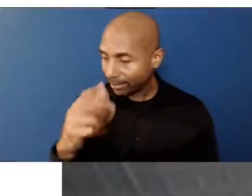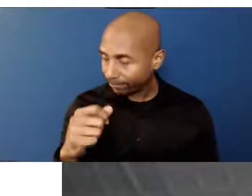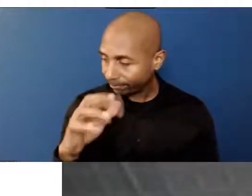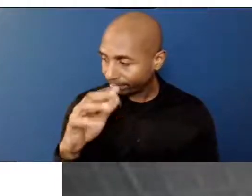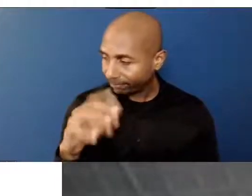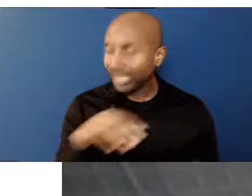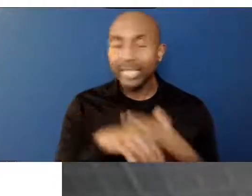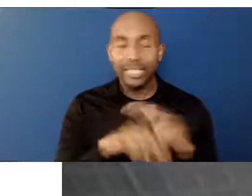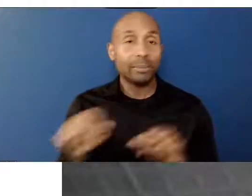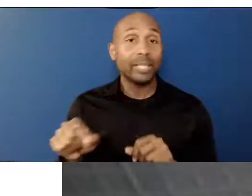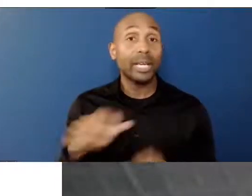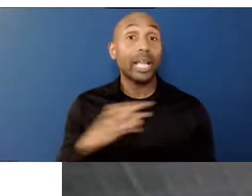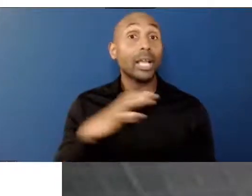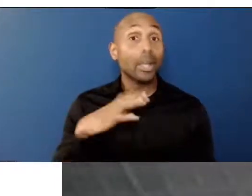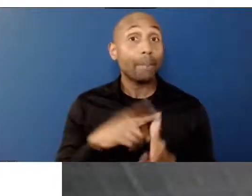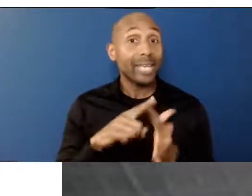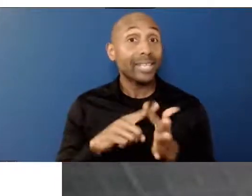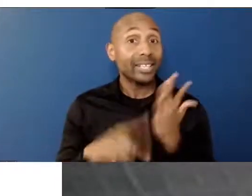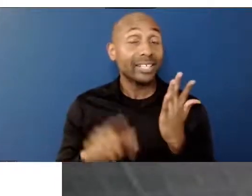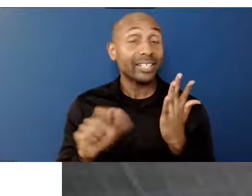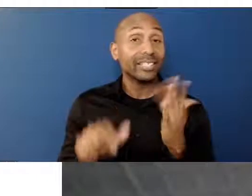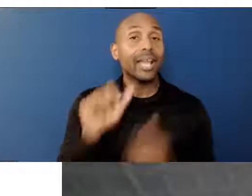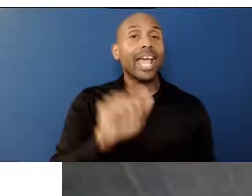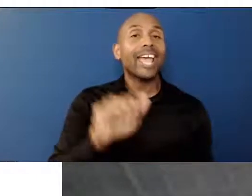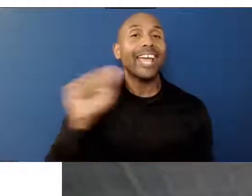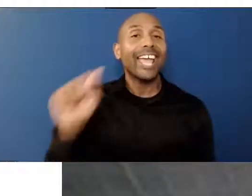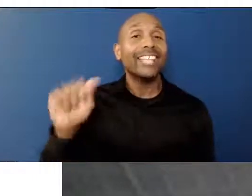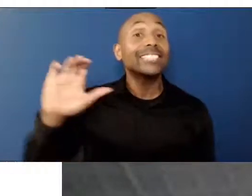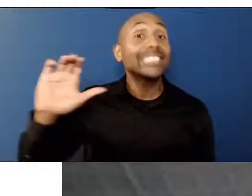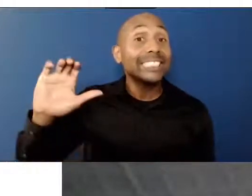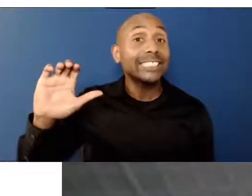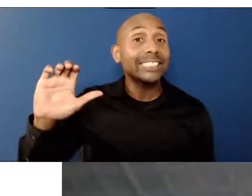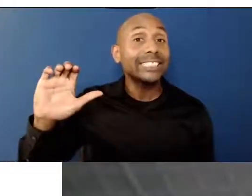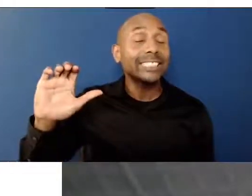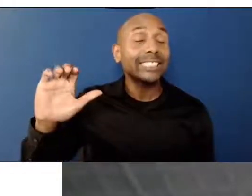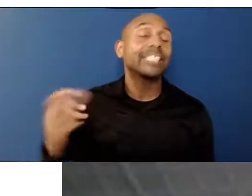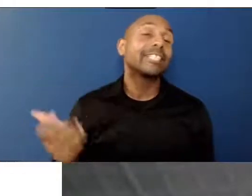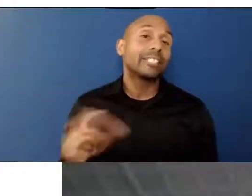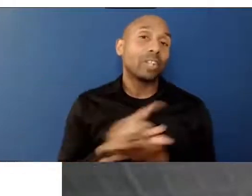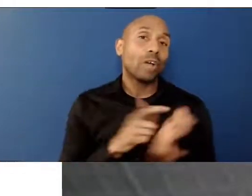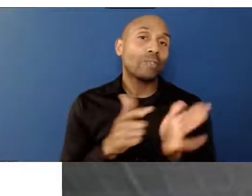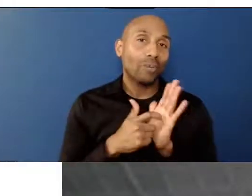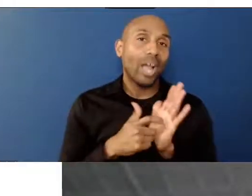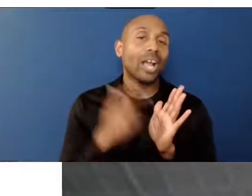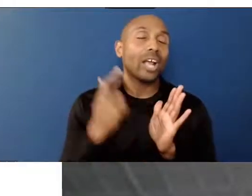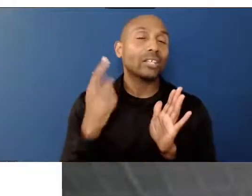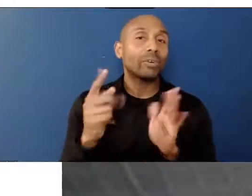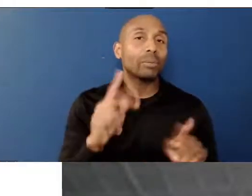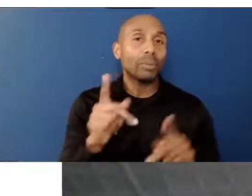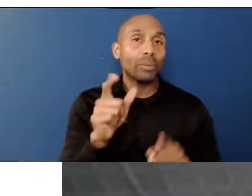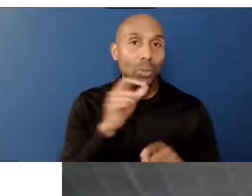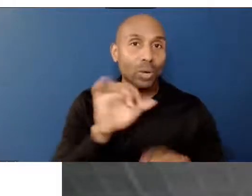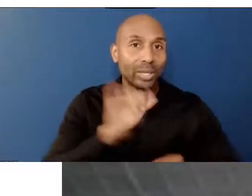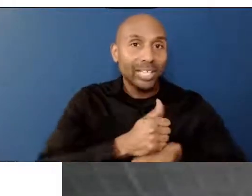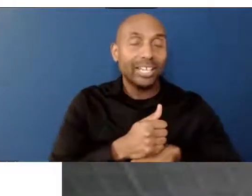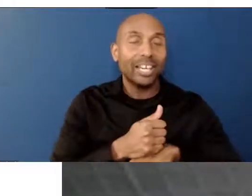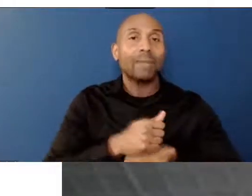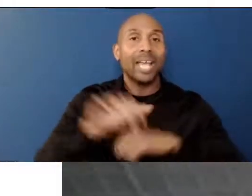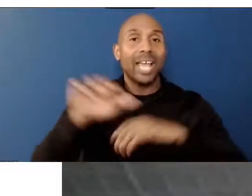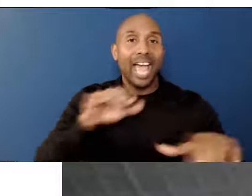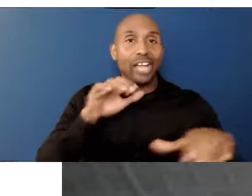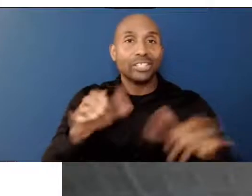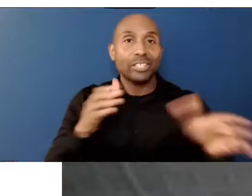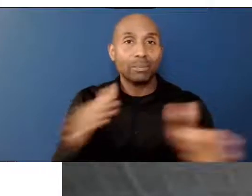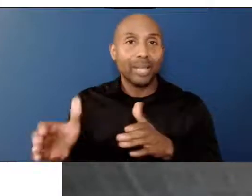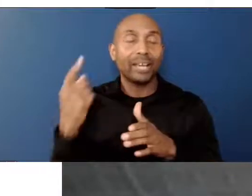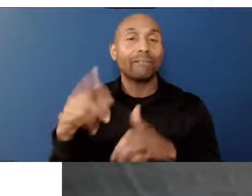committees that the AACs that are required for folks who are doing their action planning for the public sector bodies.